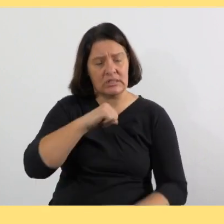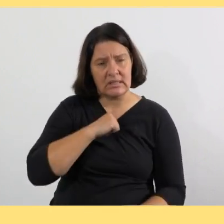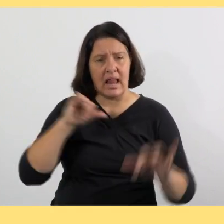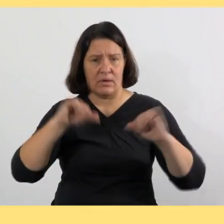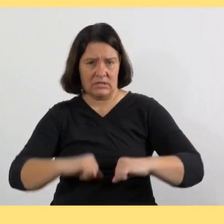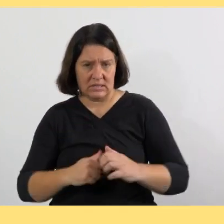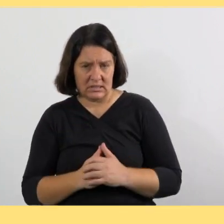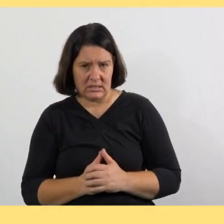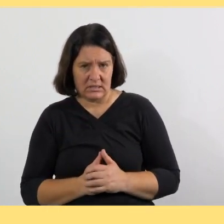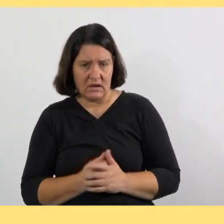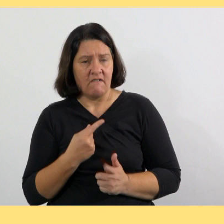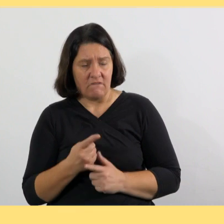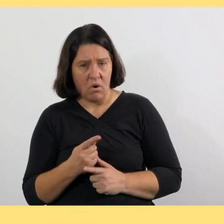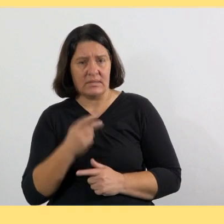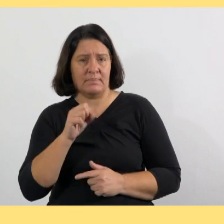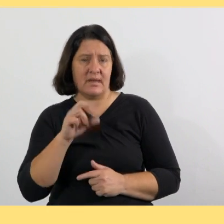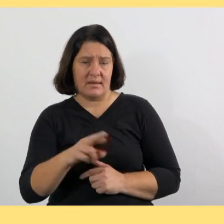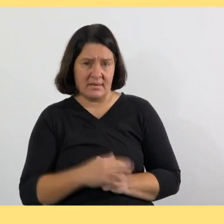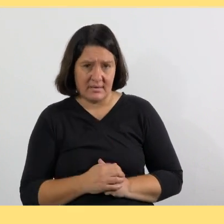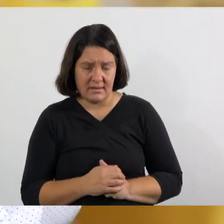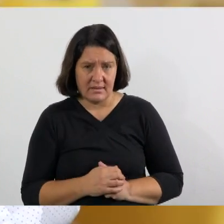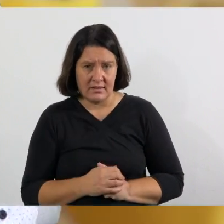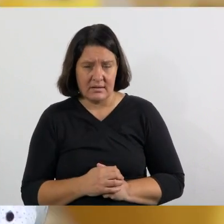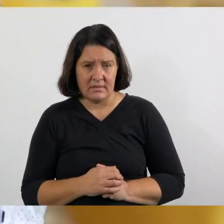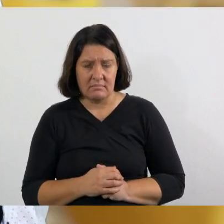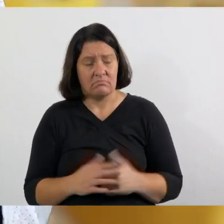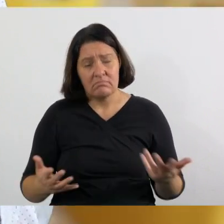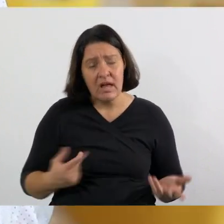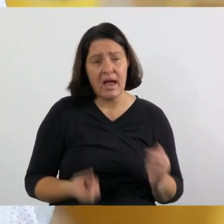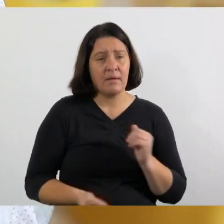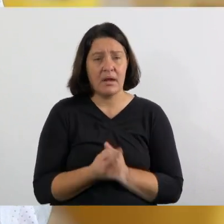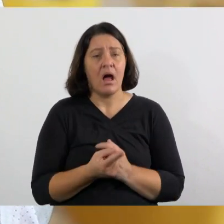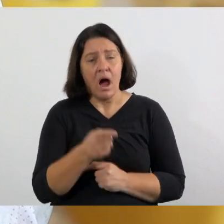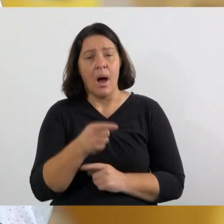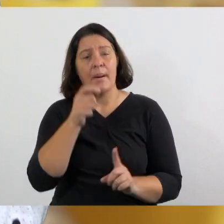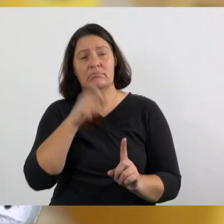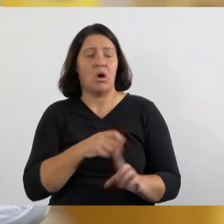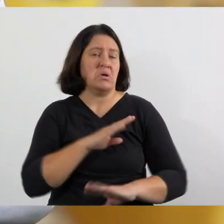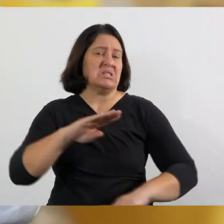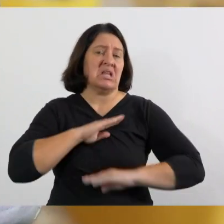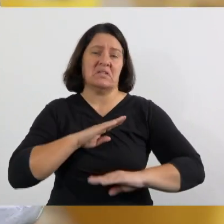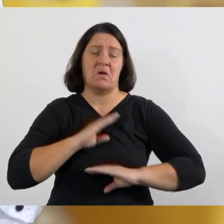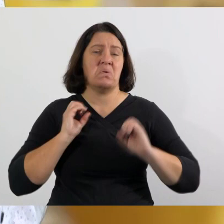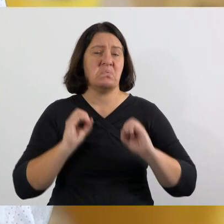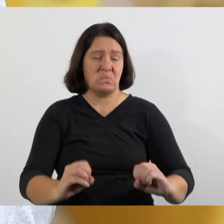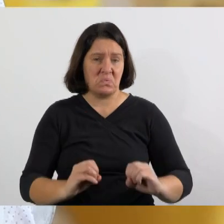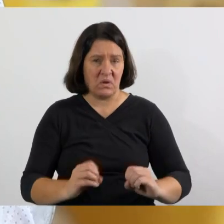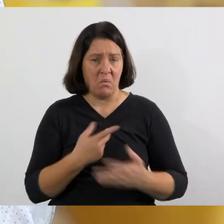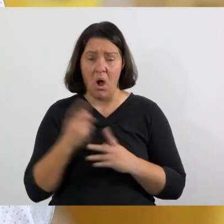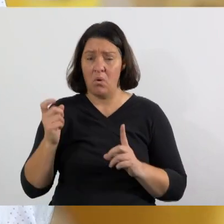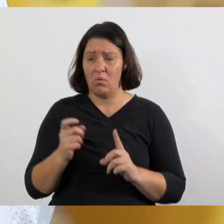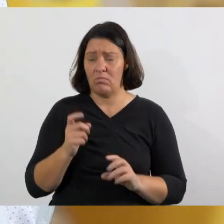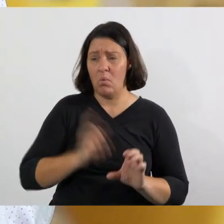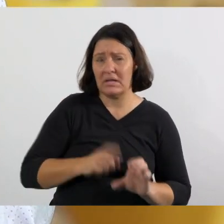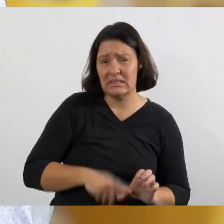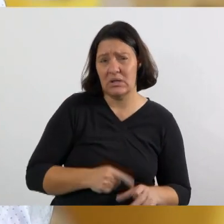returns or allowances of debtors. In the event that our debtors are not satisfied with